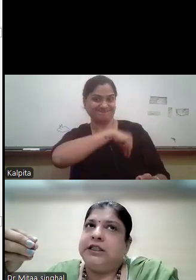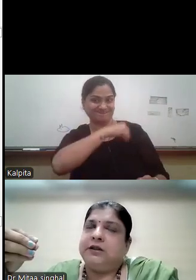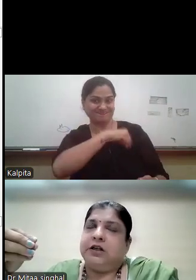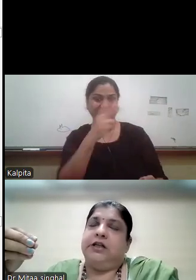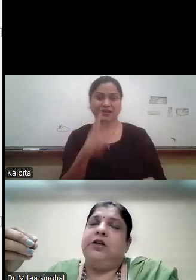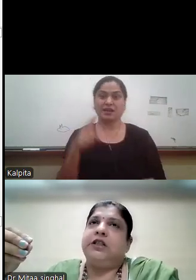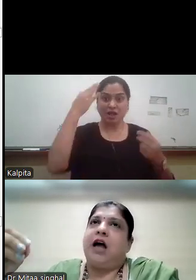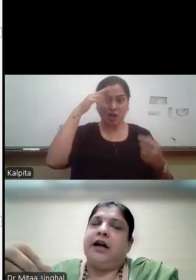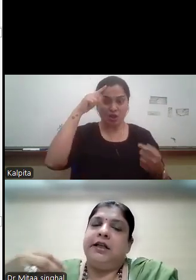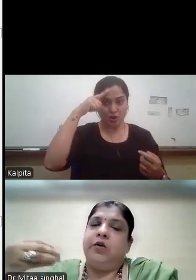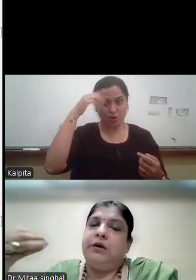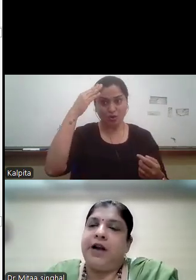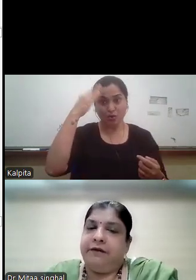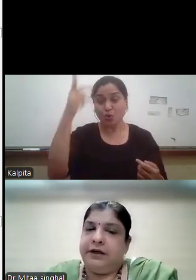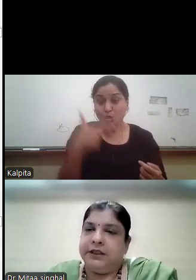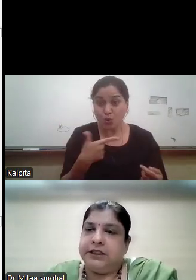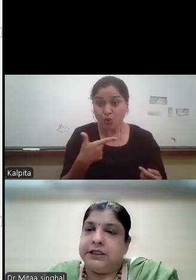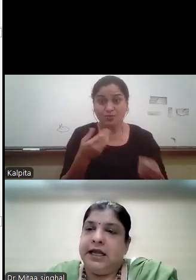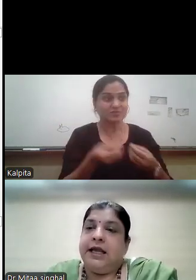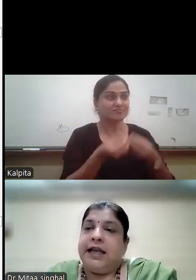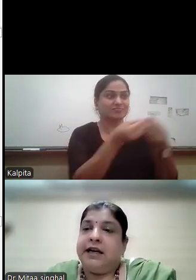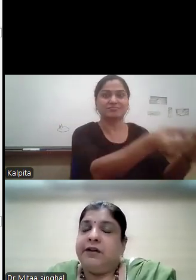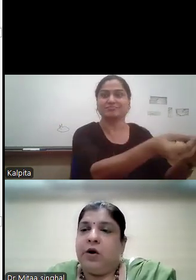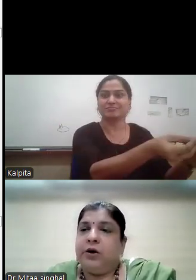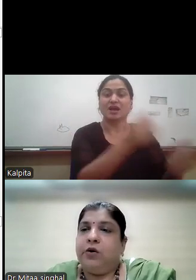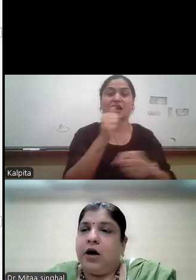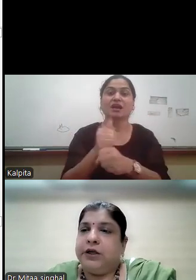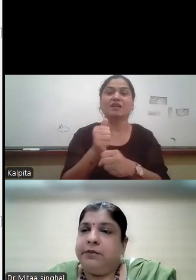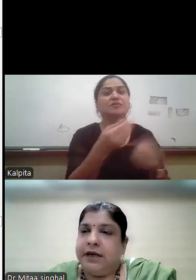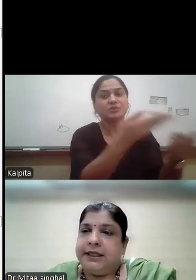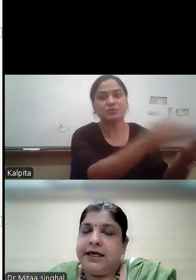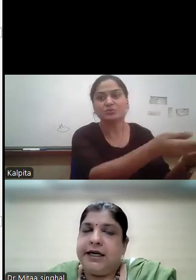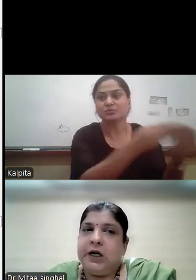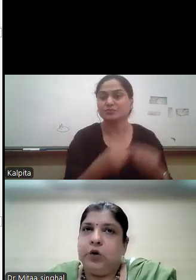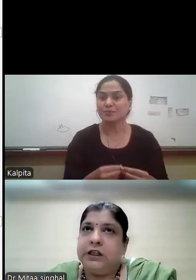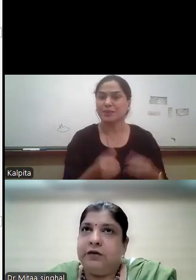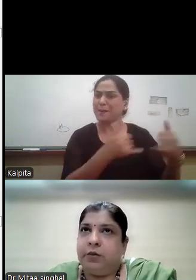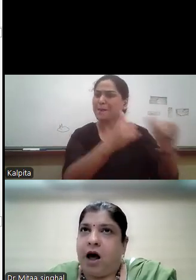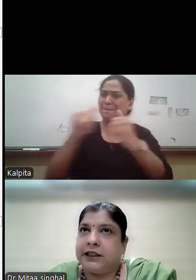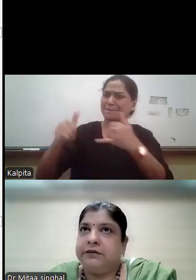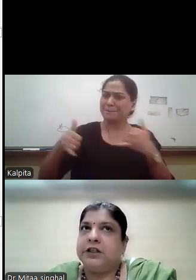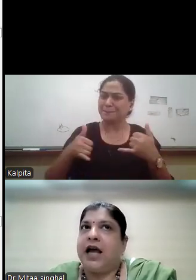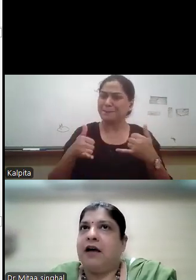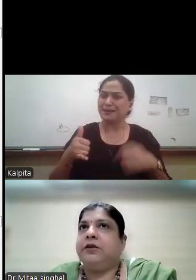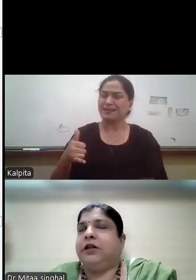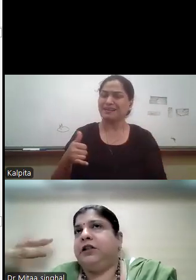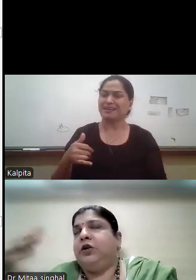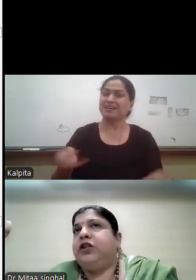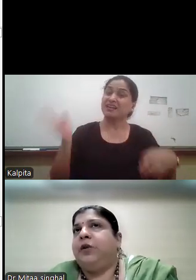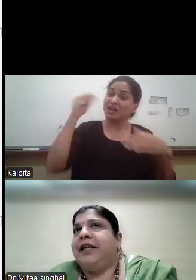loans to these children to start their own private business. Then if they want to go out and play, there are inclusive parks which